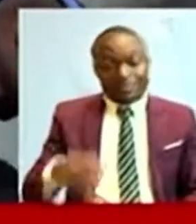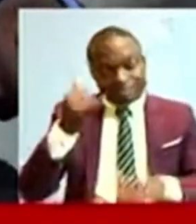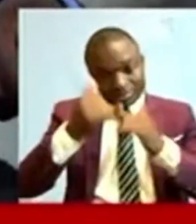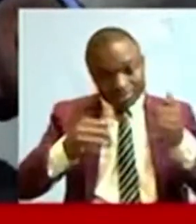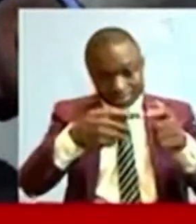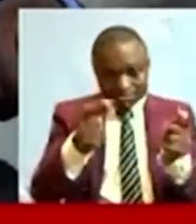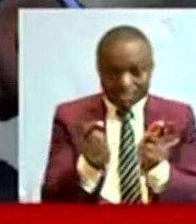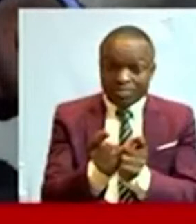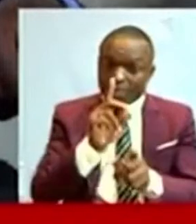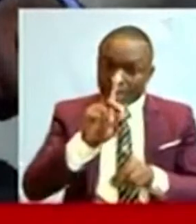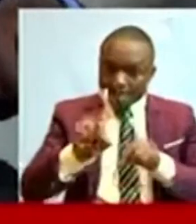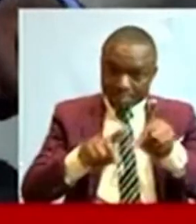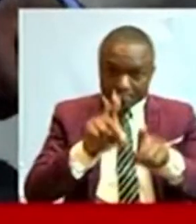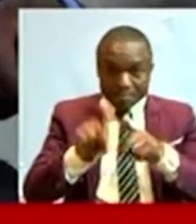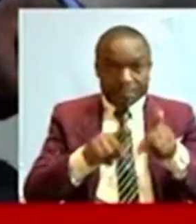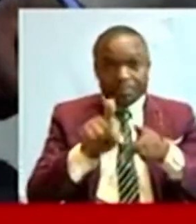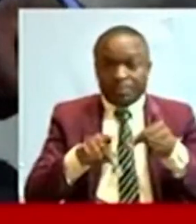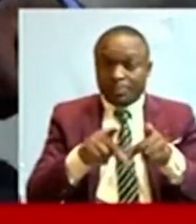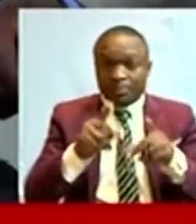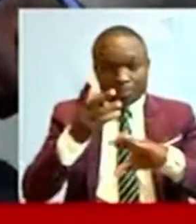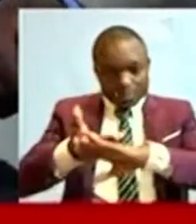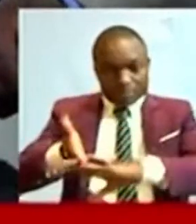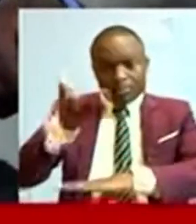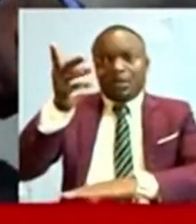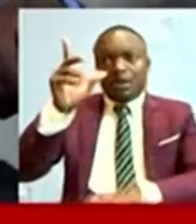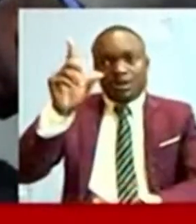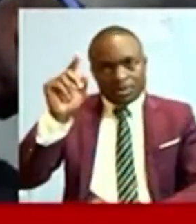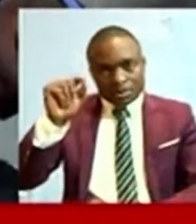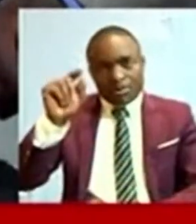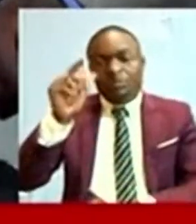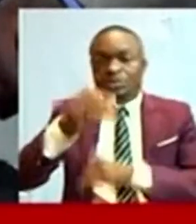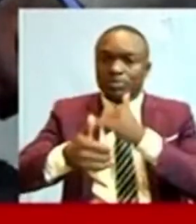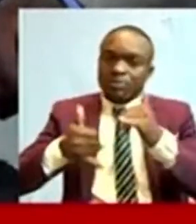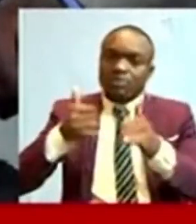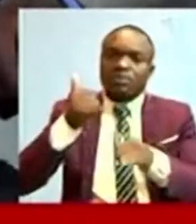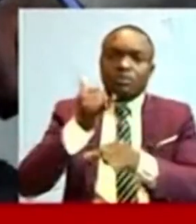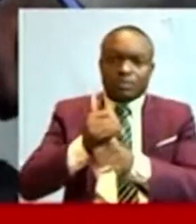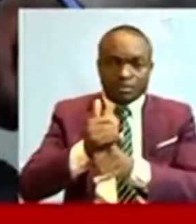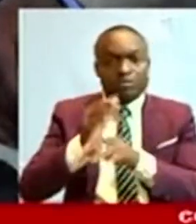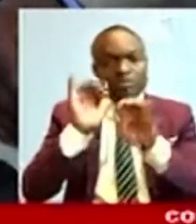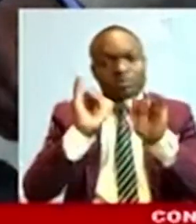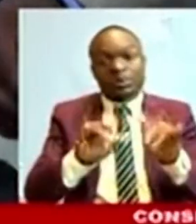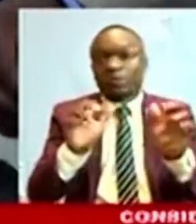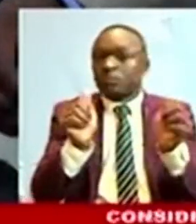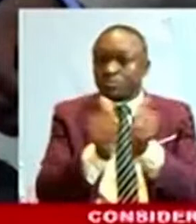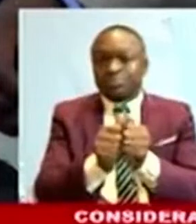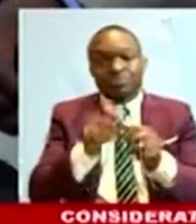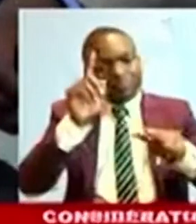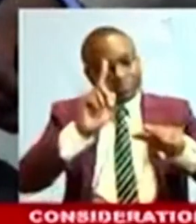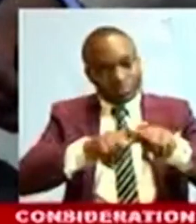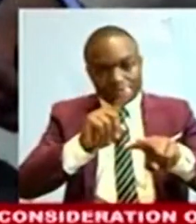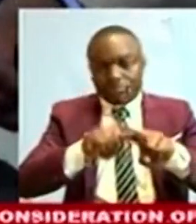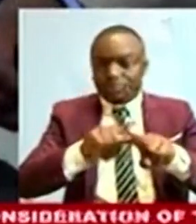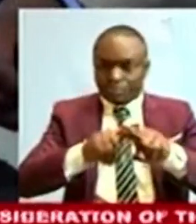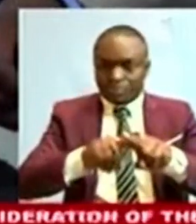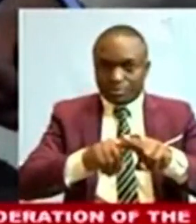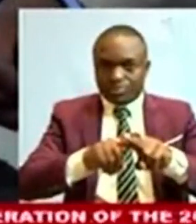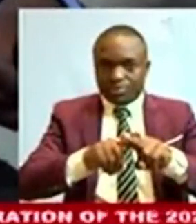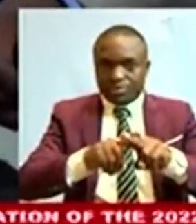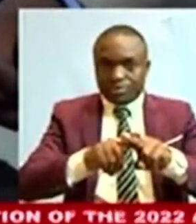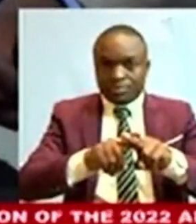was people above 20 years living with HIV and AIDS who are virally